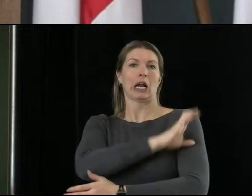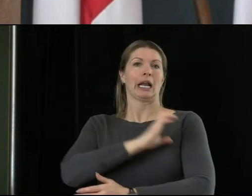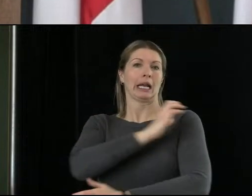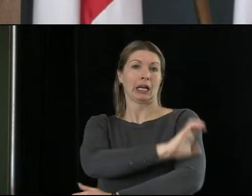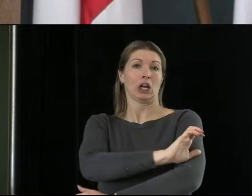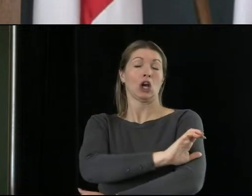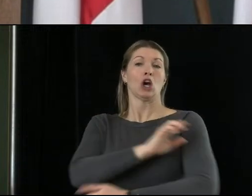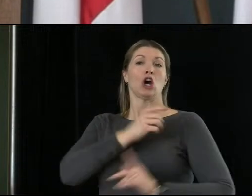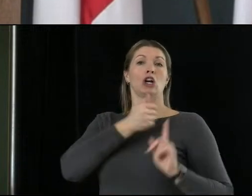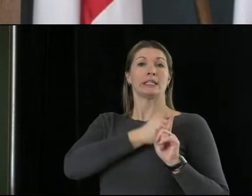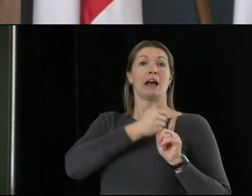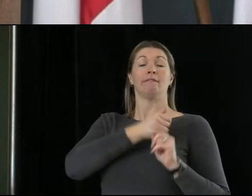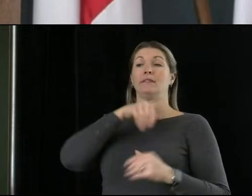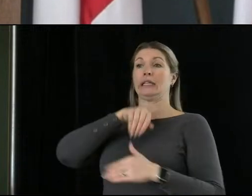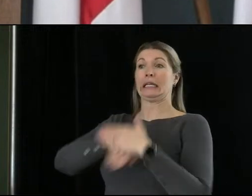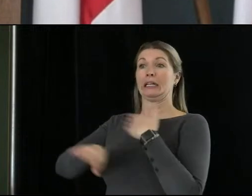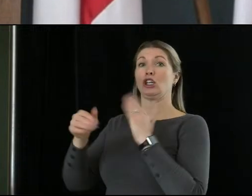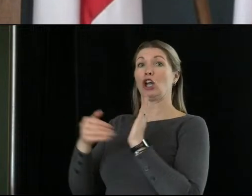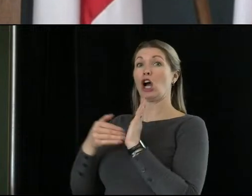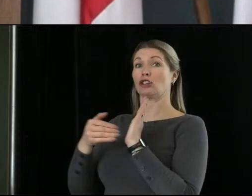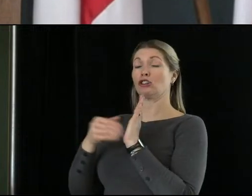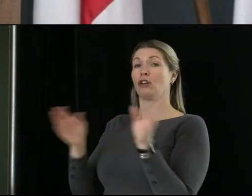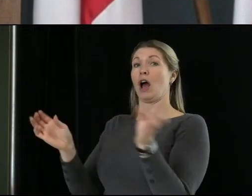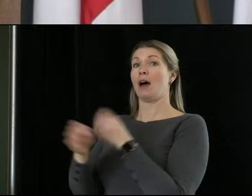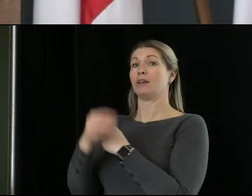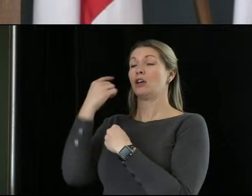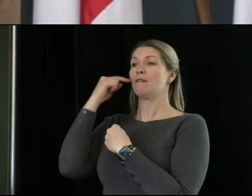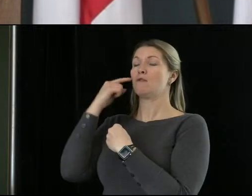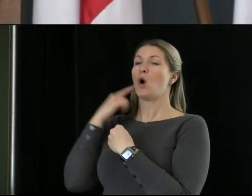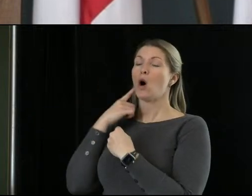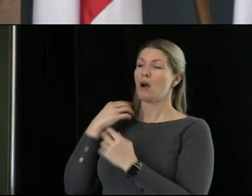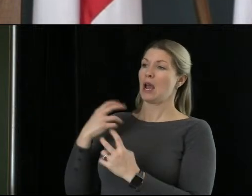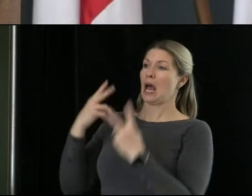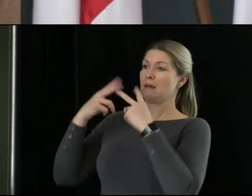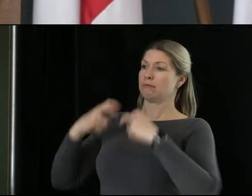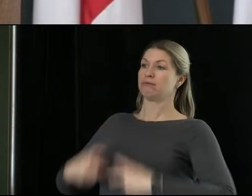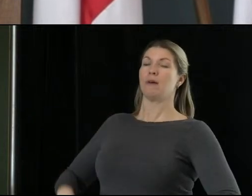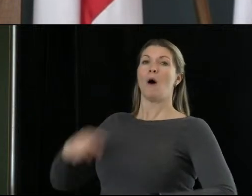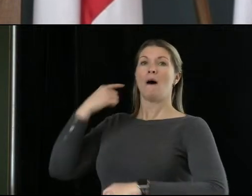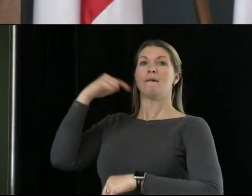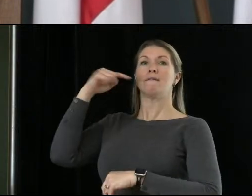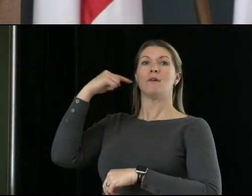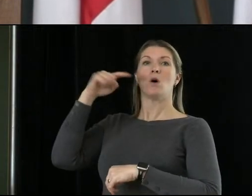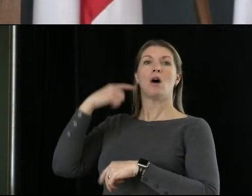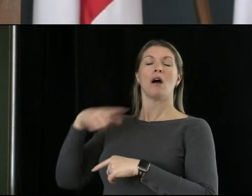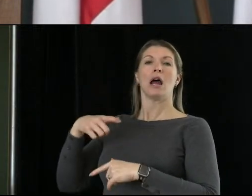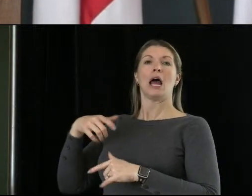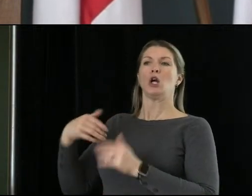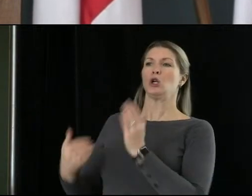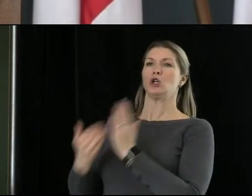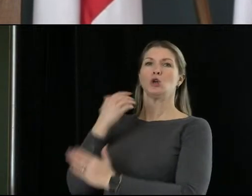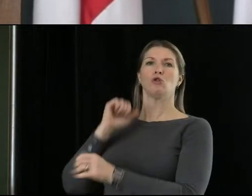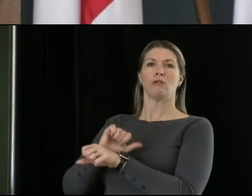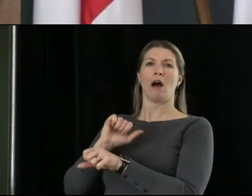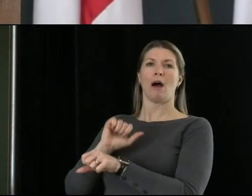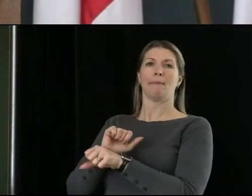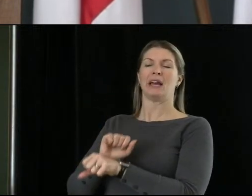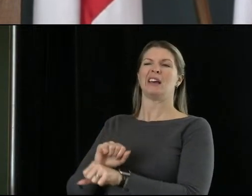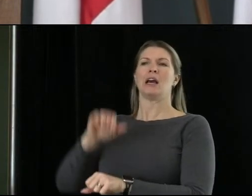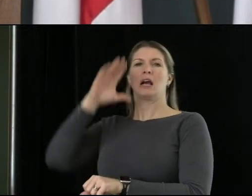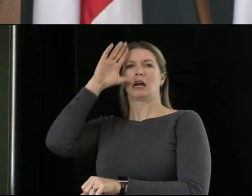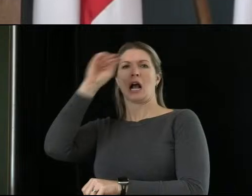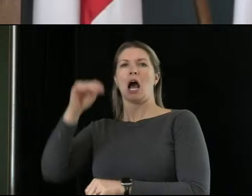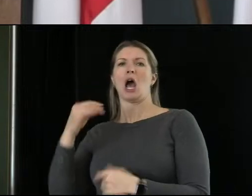started. Vinny was waiting for her in his vehicle with their dog, Haley. Thank you for listening.